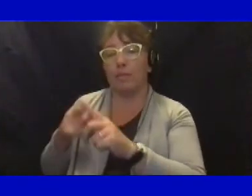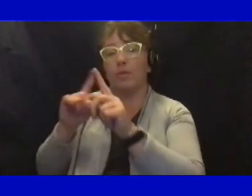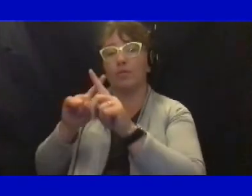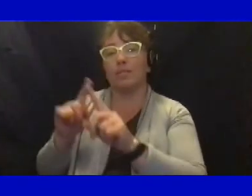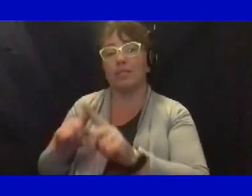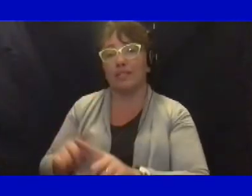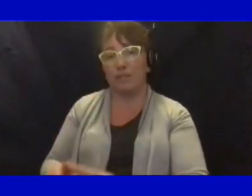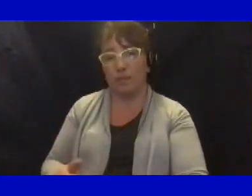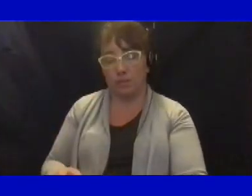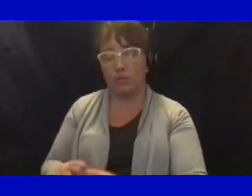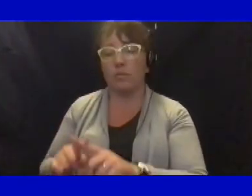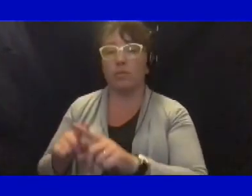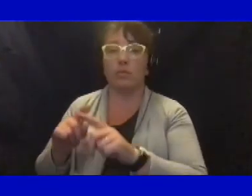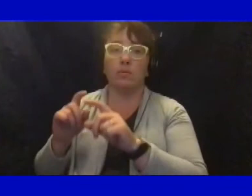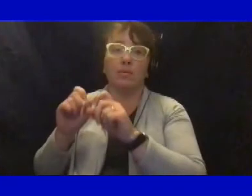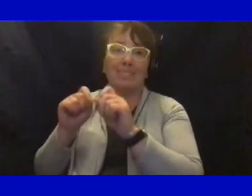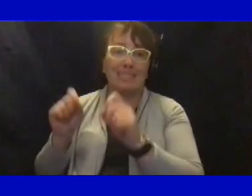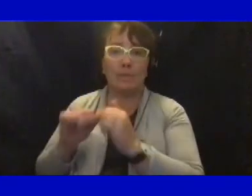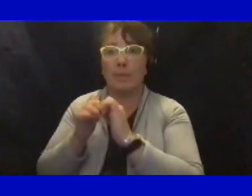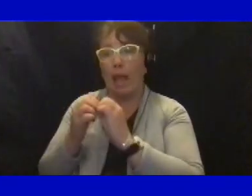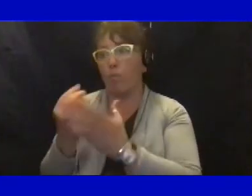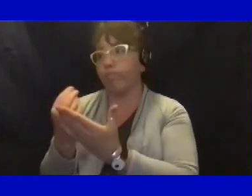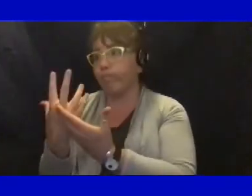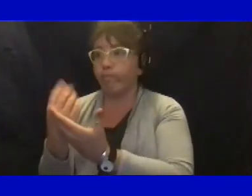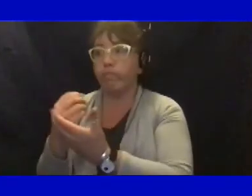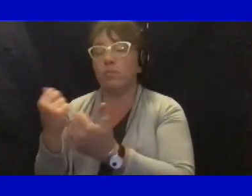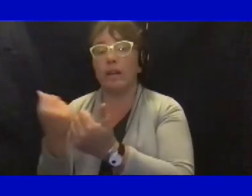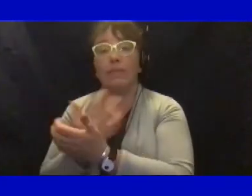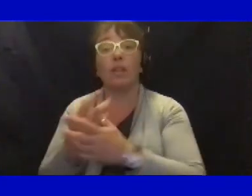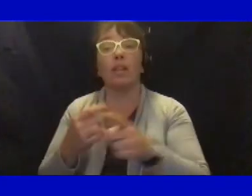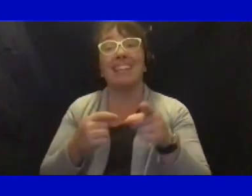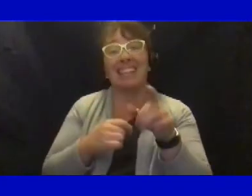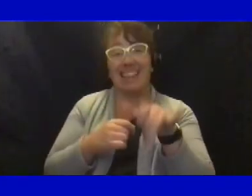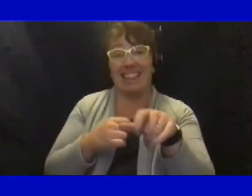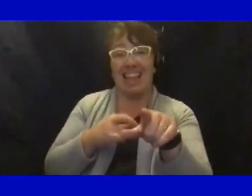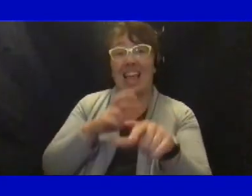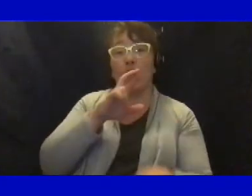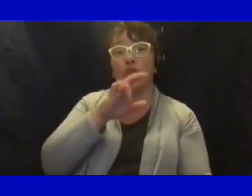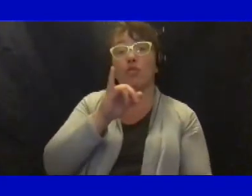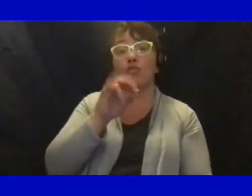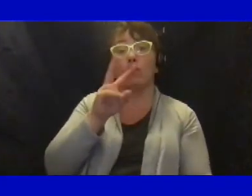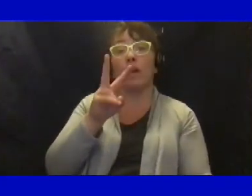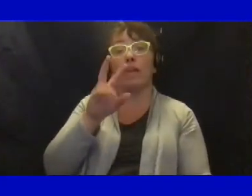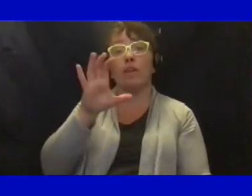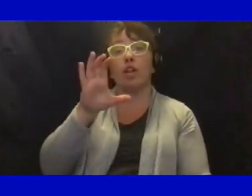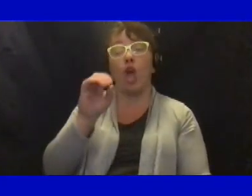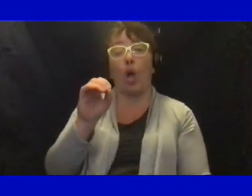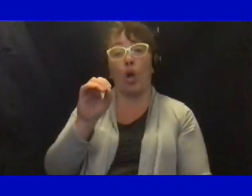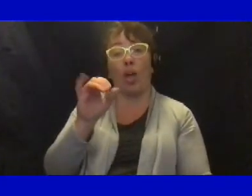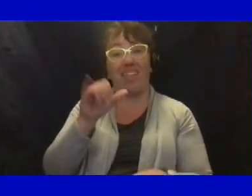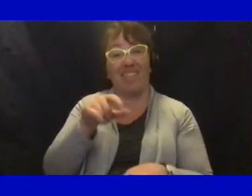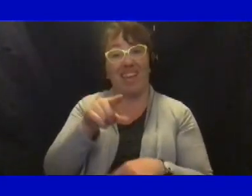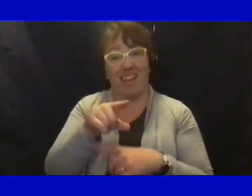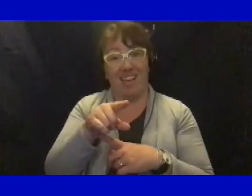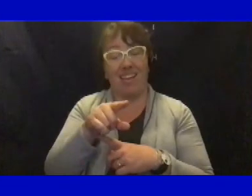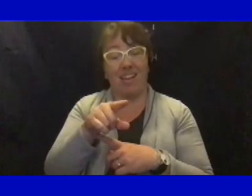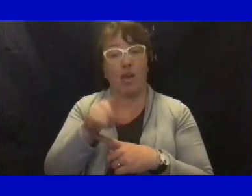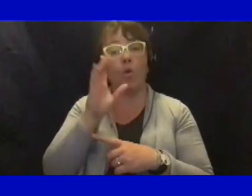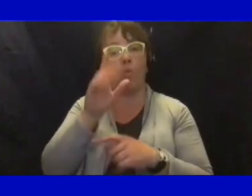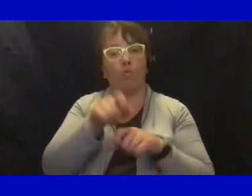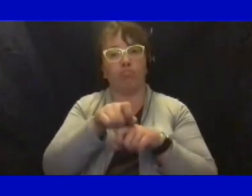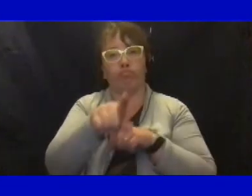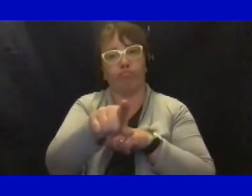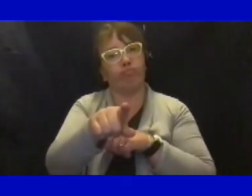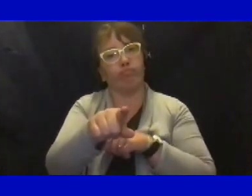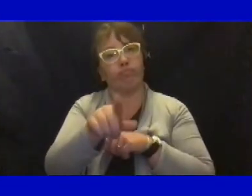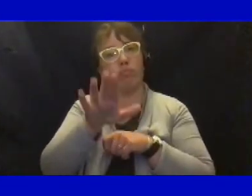that we use in Riverside County. Public safety agencies across Riverside County use Alert Rivco to notify residents when there's something going